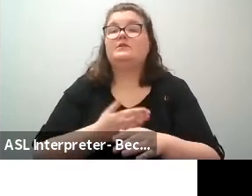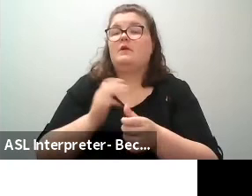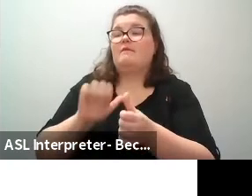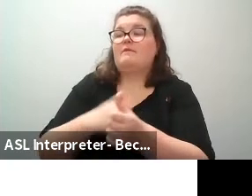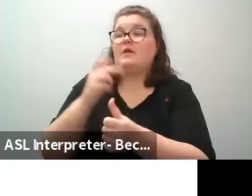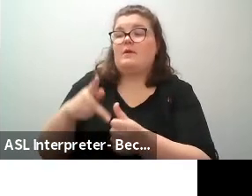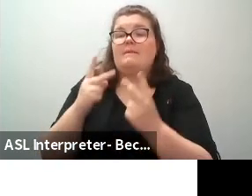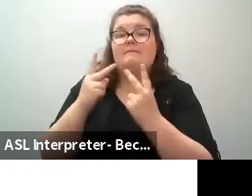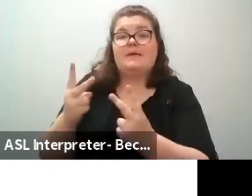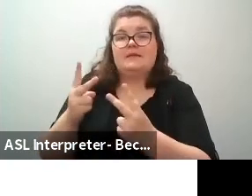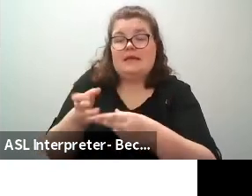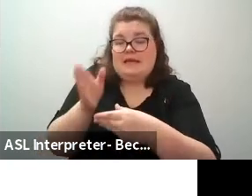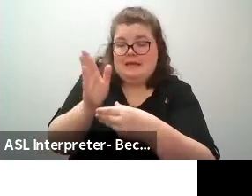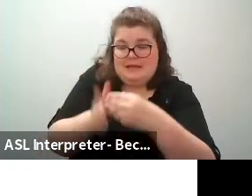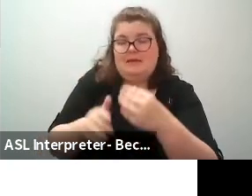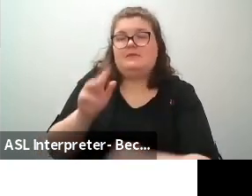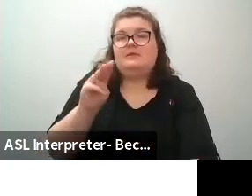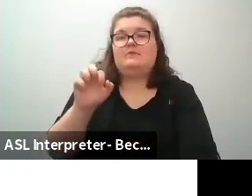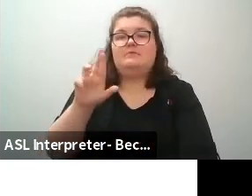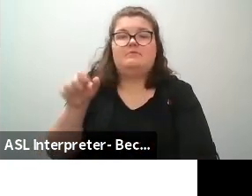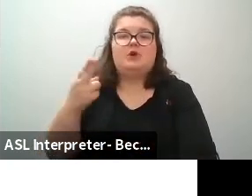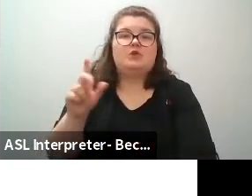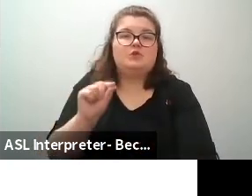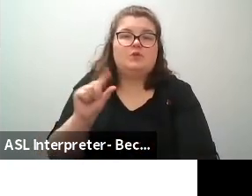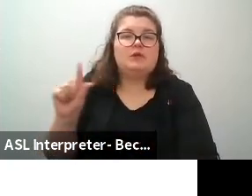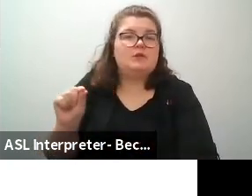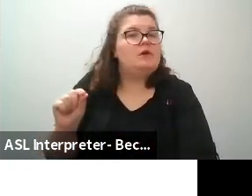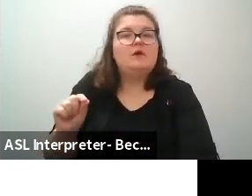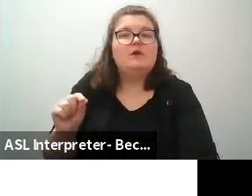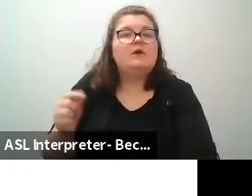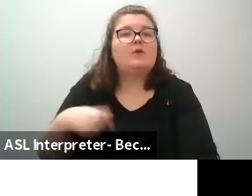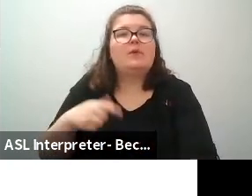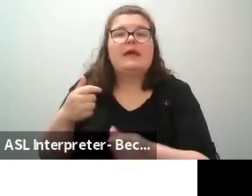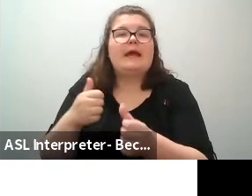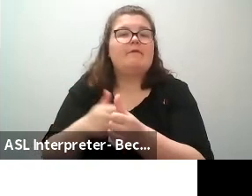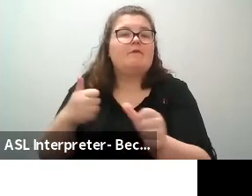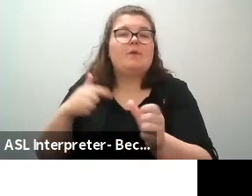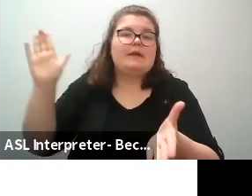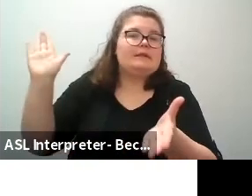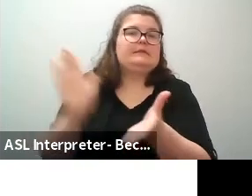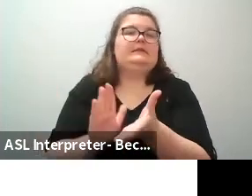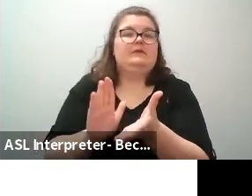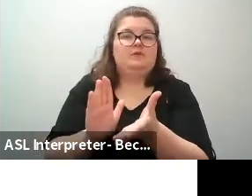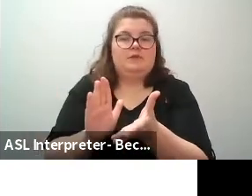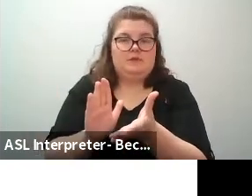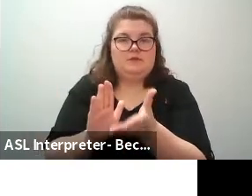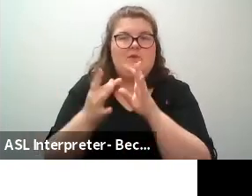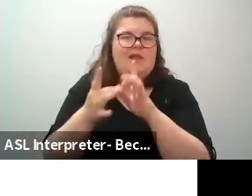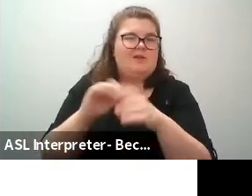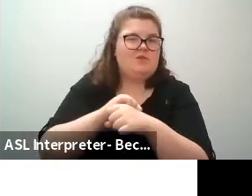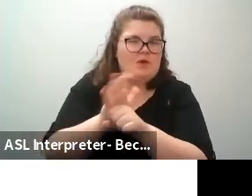at the end of March 2020. So we avoided any of that decrease in visits that was actually due to some of those